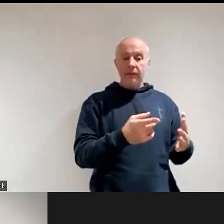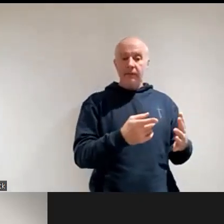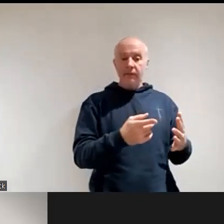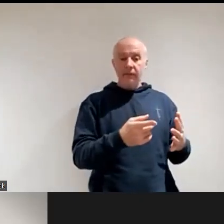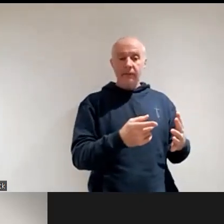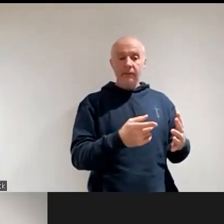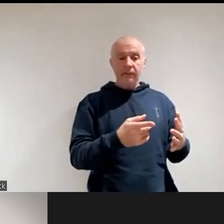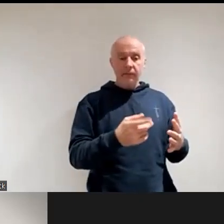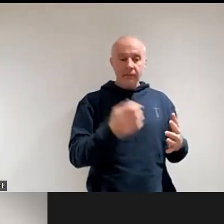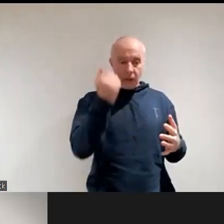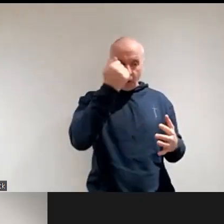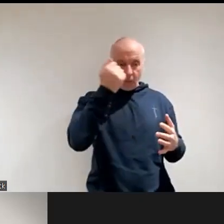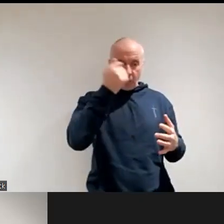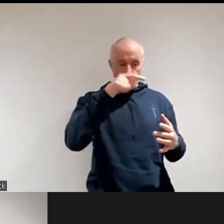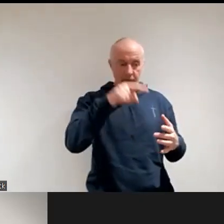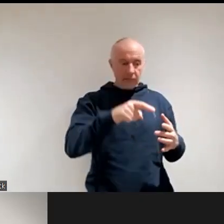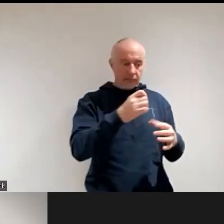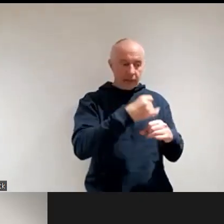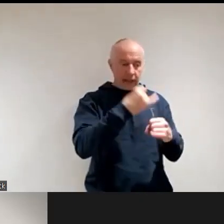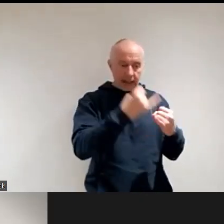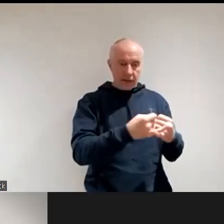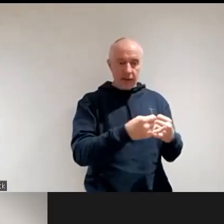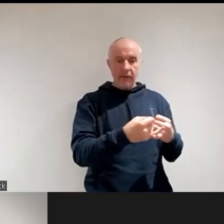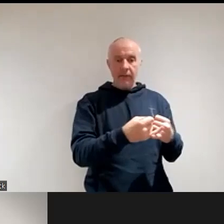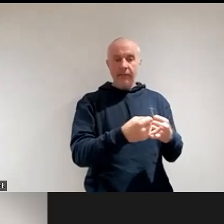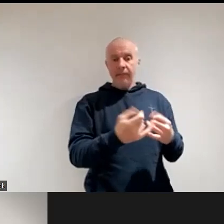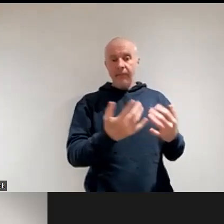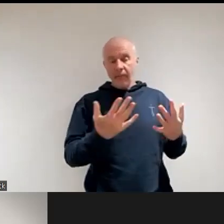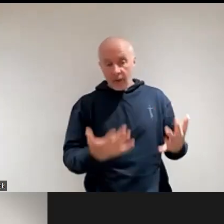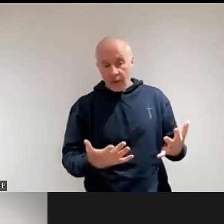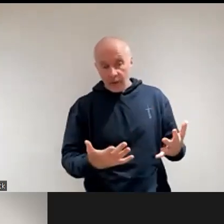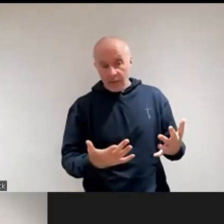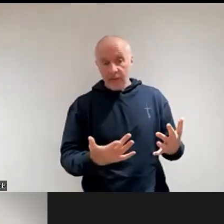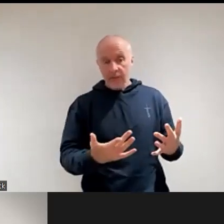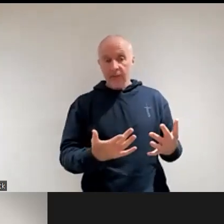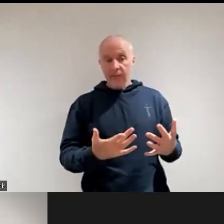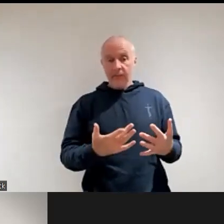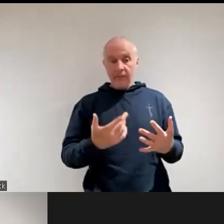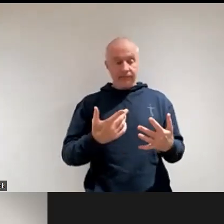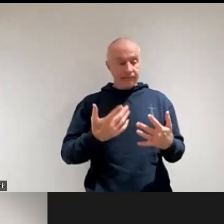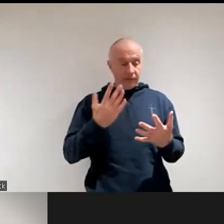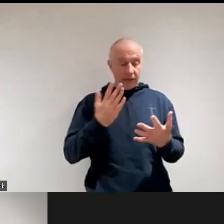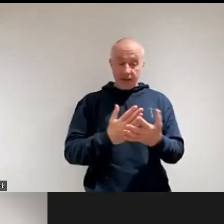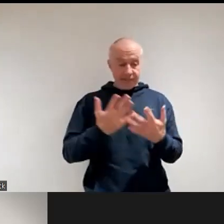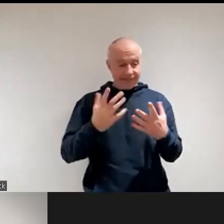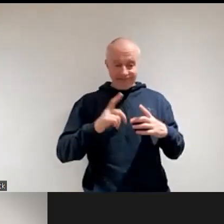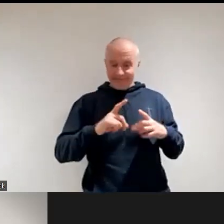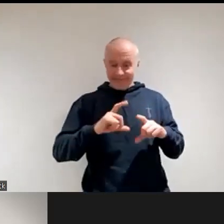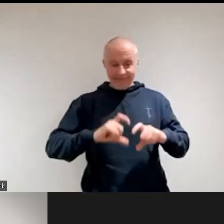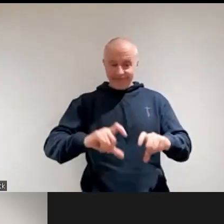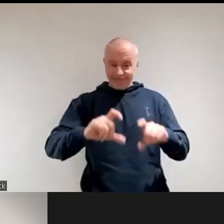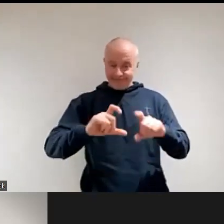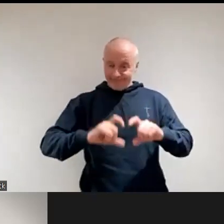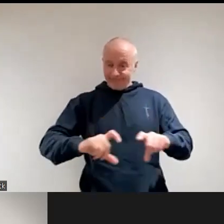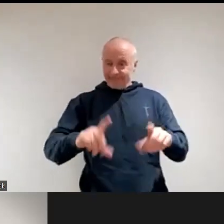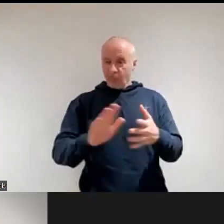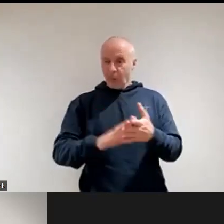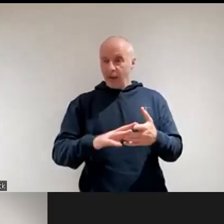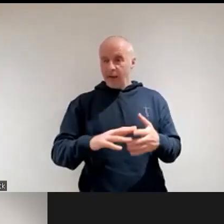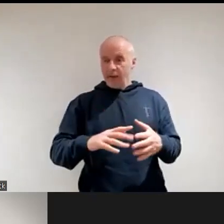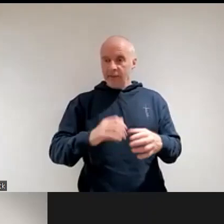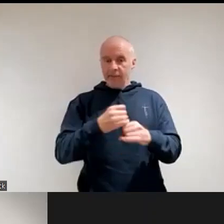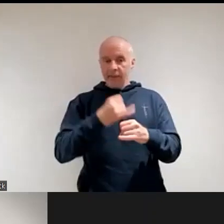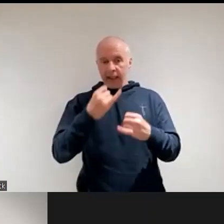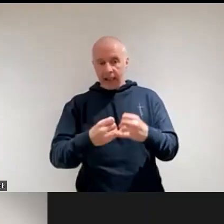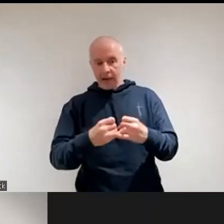by the coal, by the gas, right? You could argue that that is still not sustainable enough because you are using polluted power to power up your